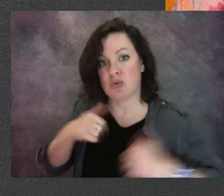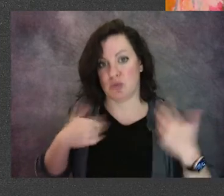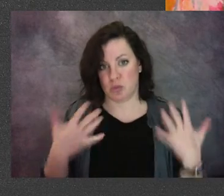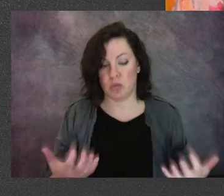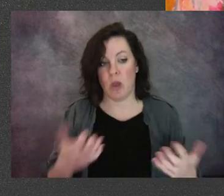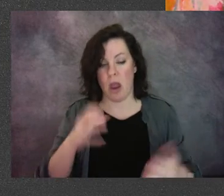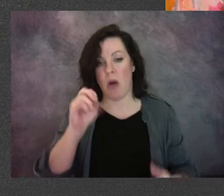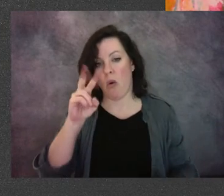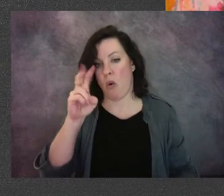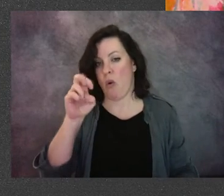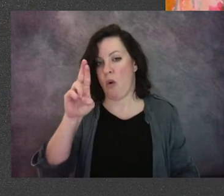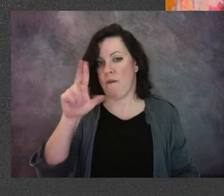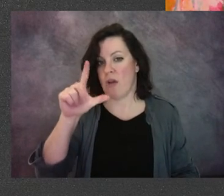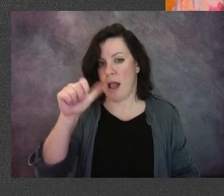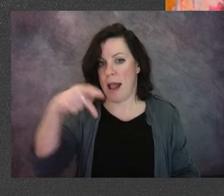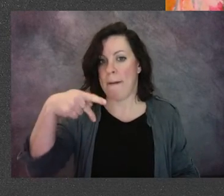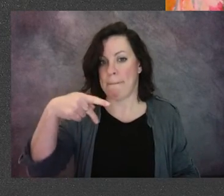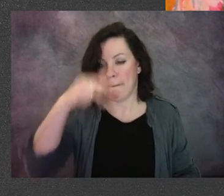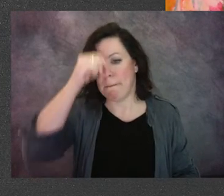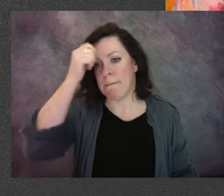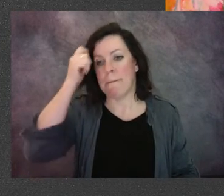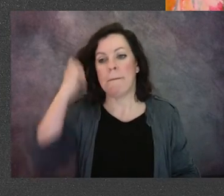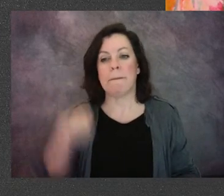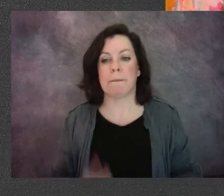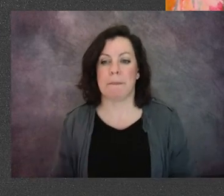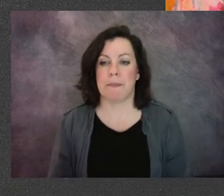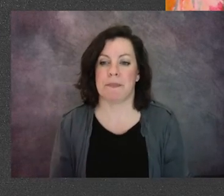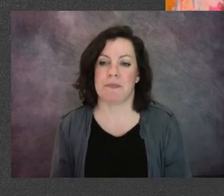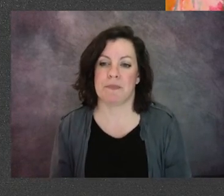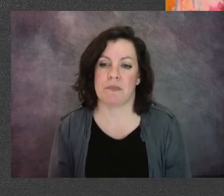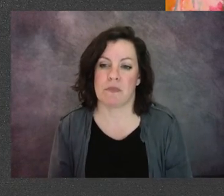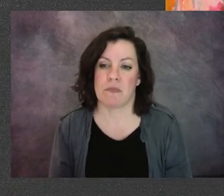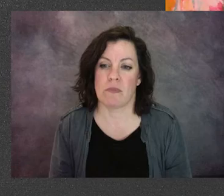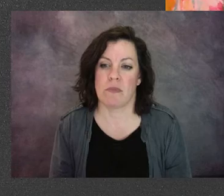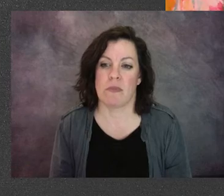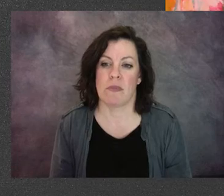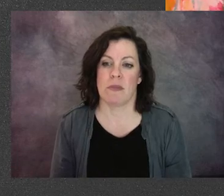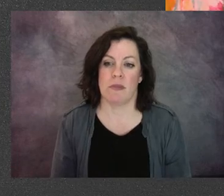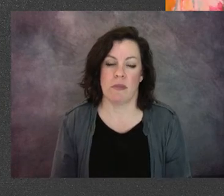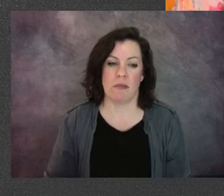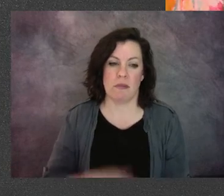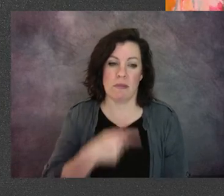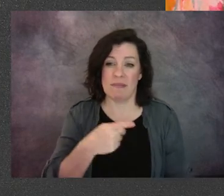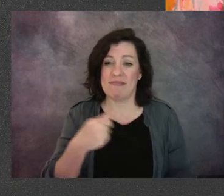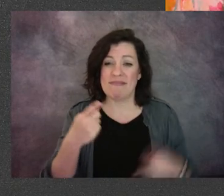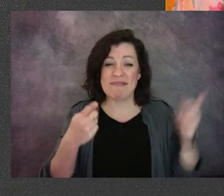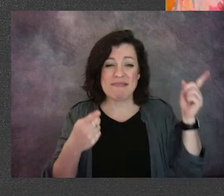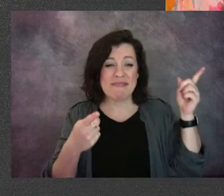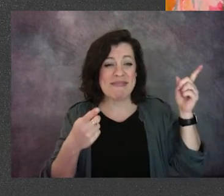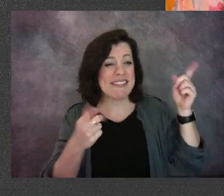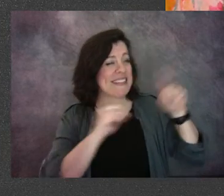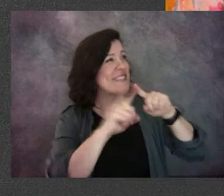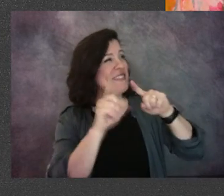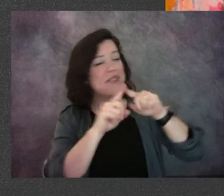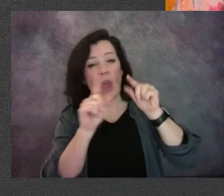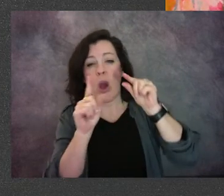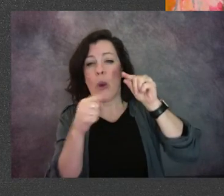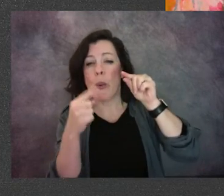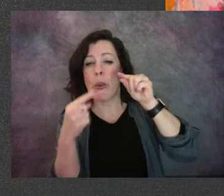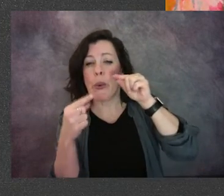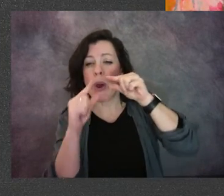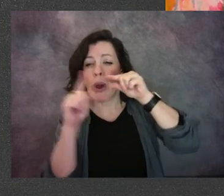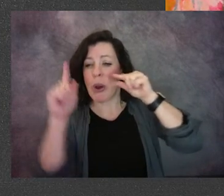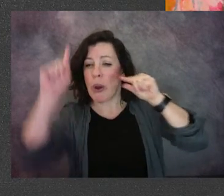like it better underneath like this. I did find some whirligigs outside. You ever seen